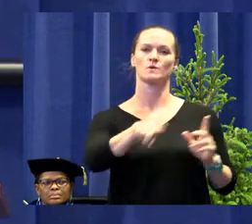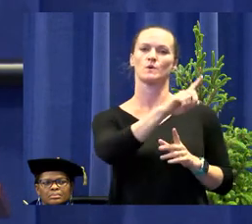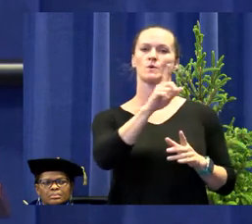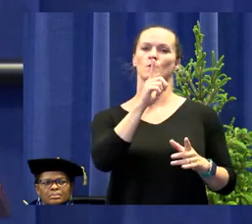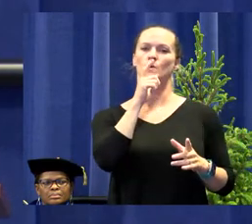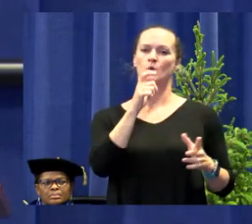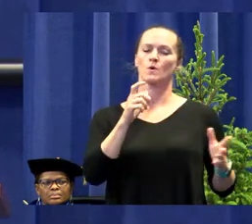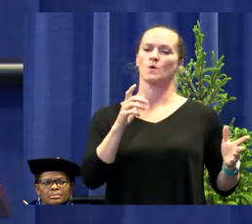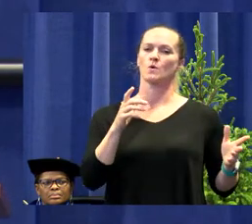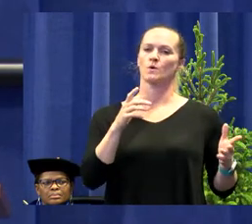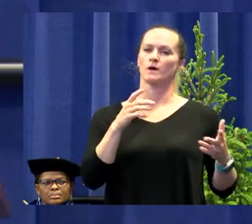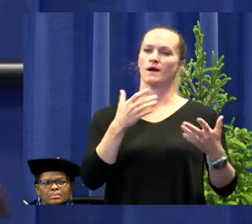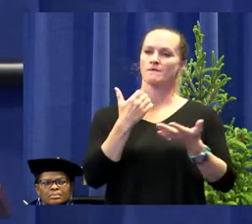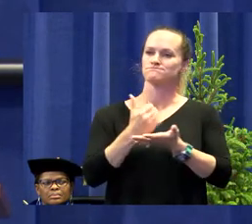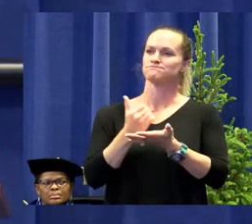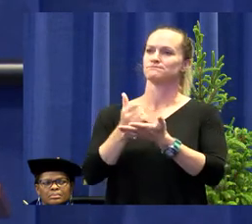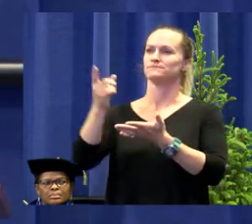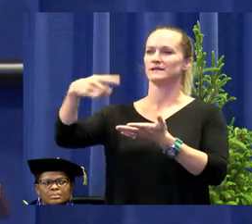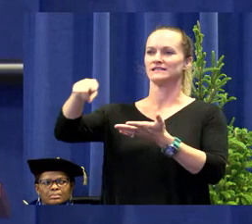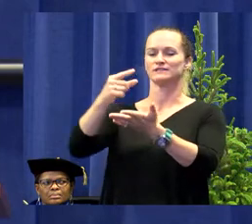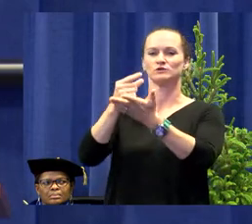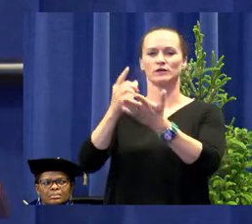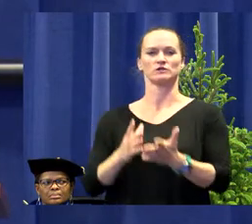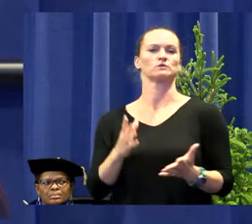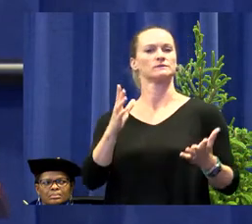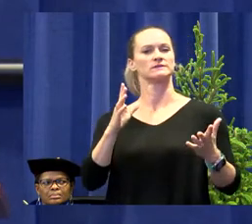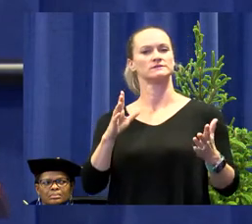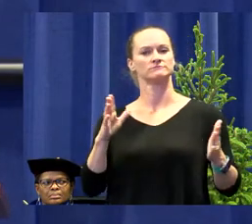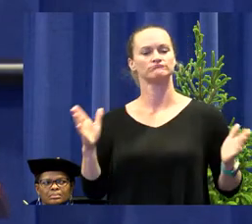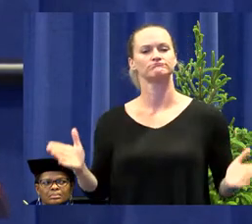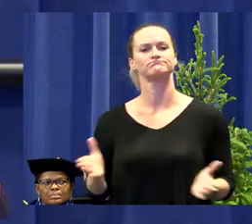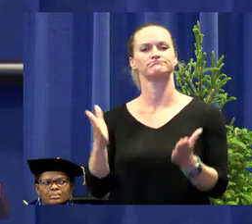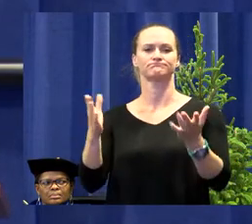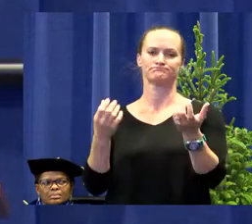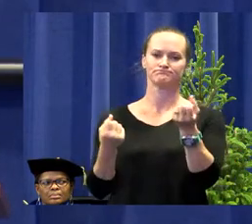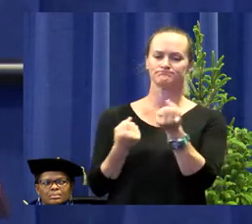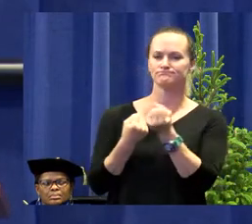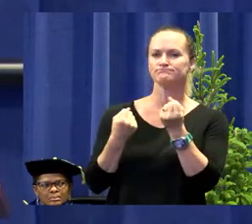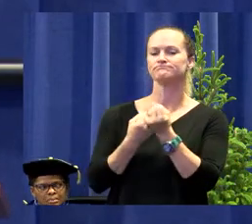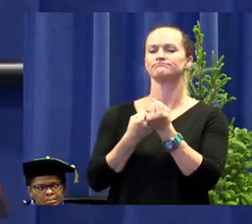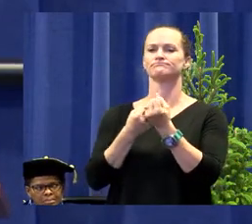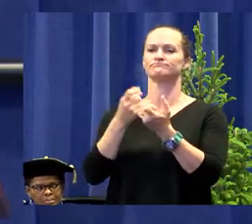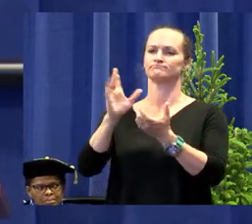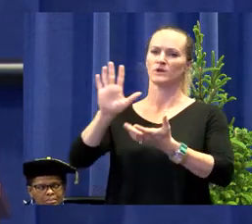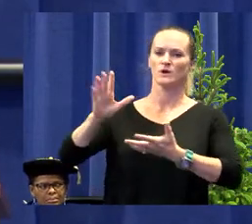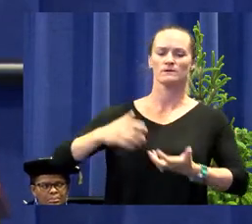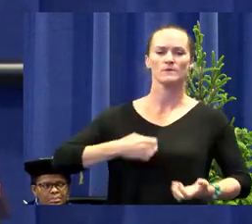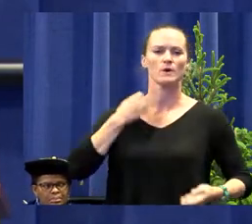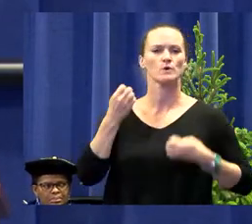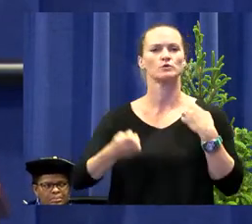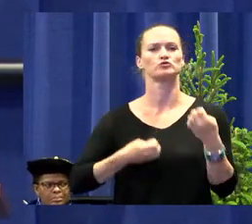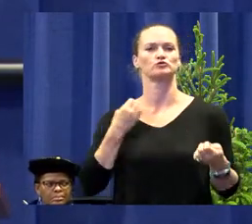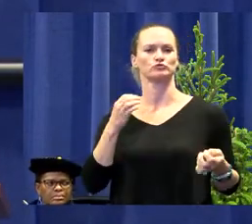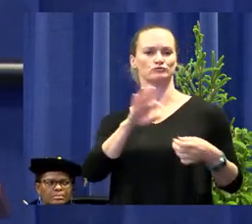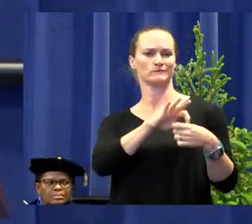the achievements of today's graduates and who have supported these graduates emotionally,